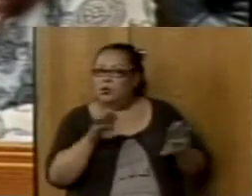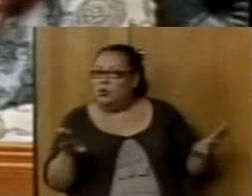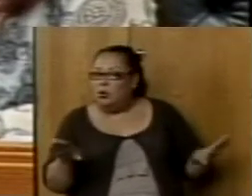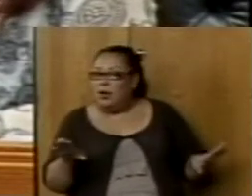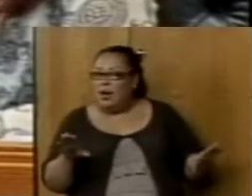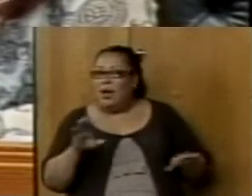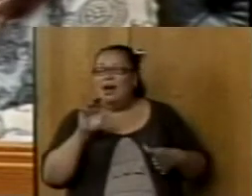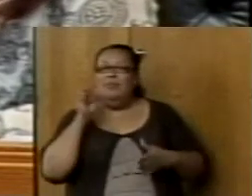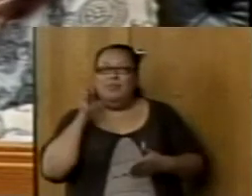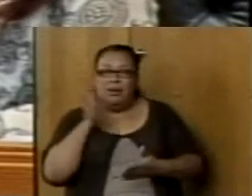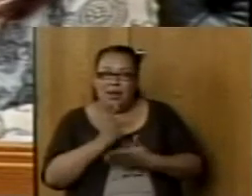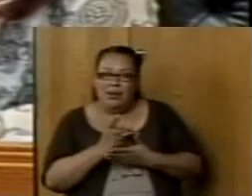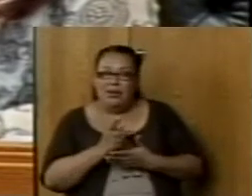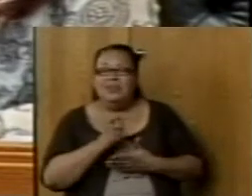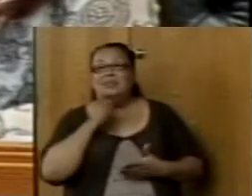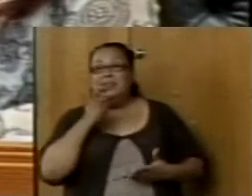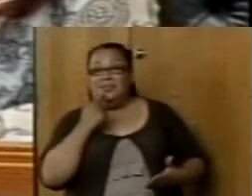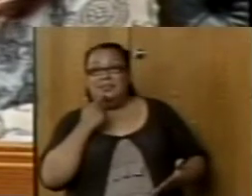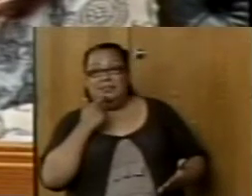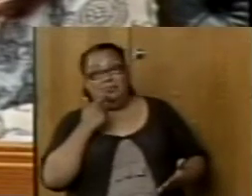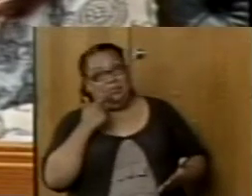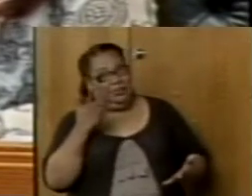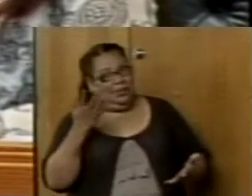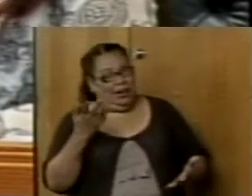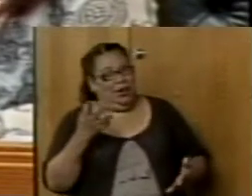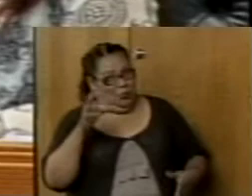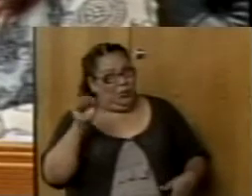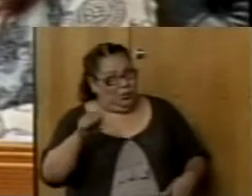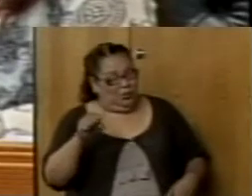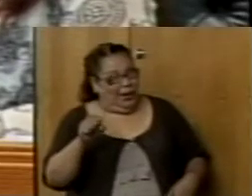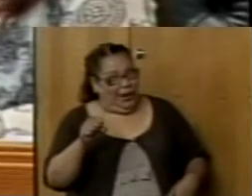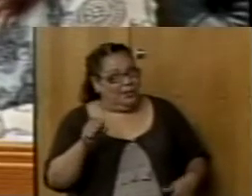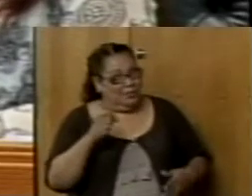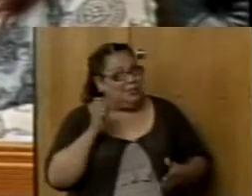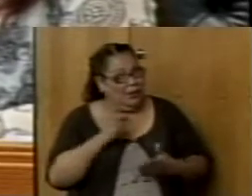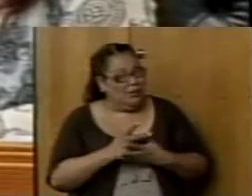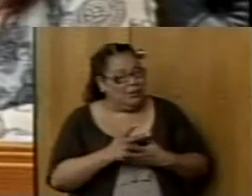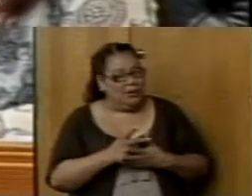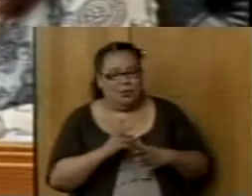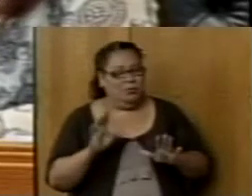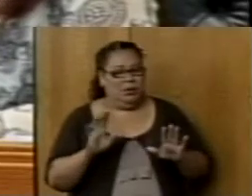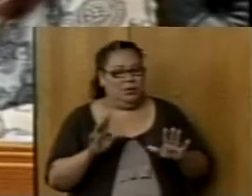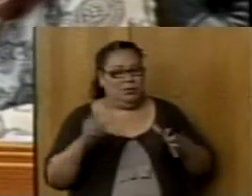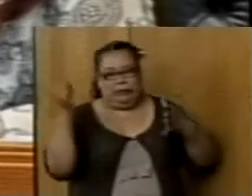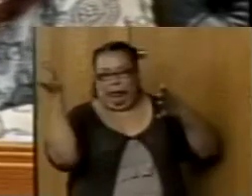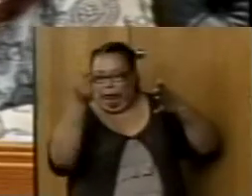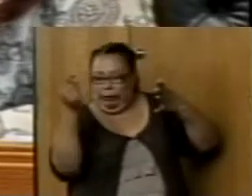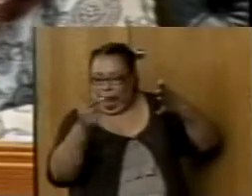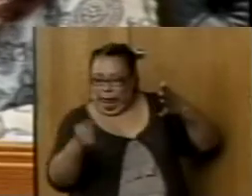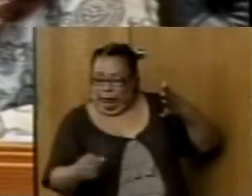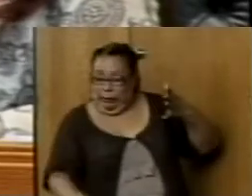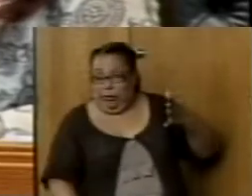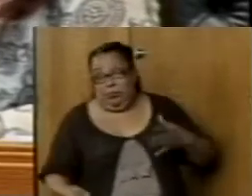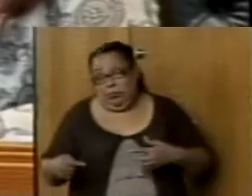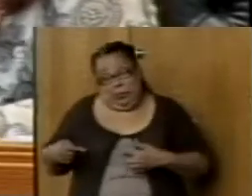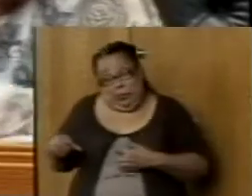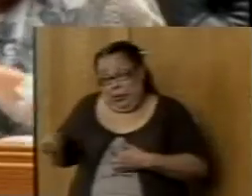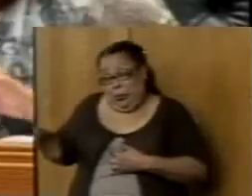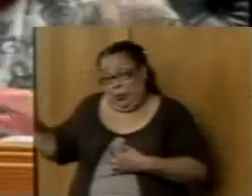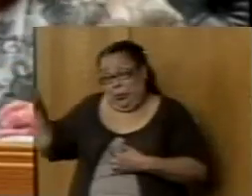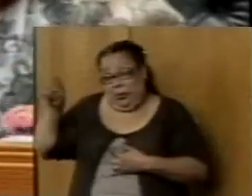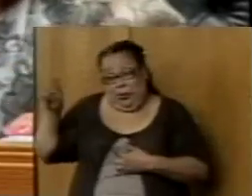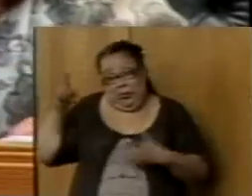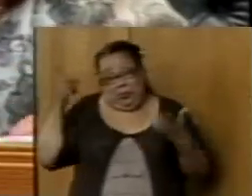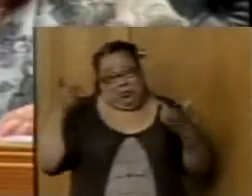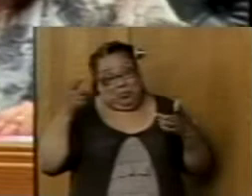we've fallen into that trap before. So in my opinion, there's too many. I don't know what my other colleagues think.